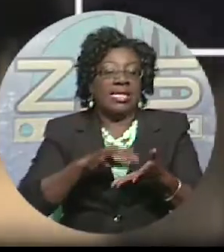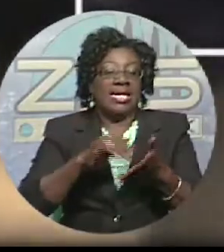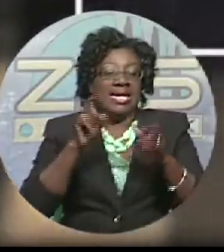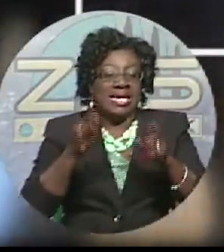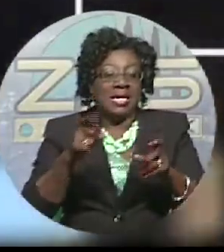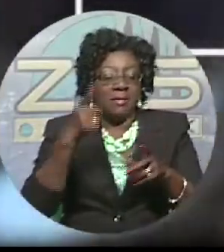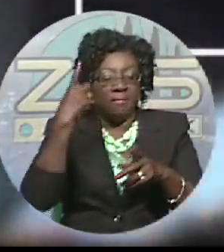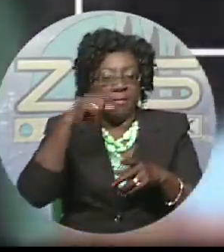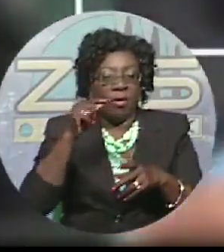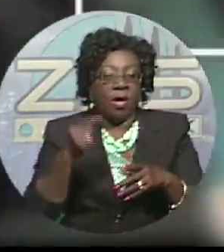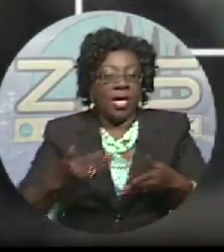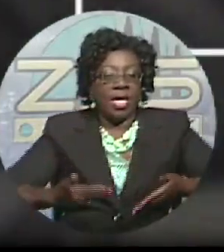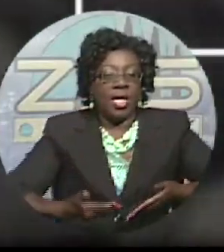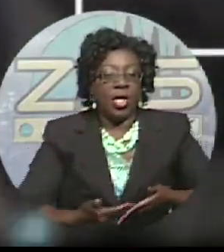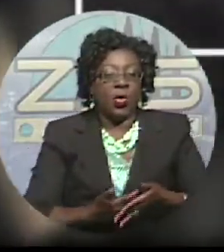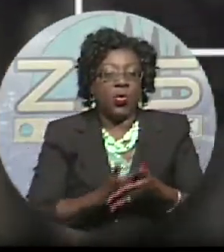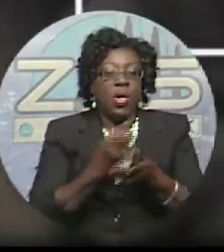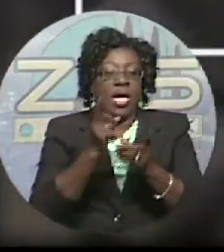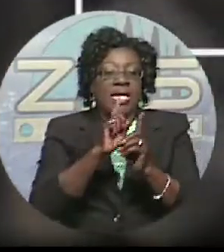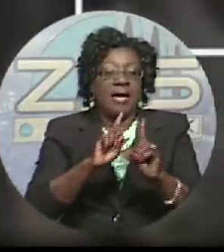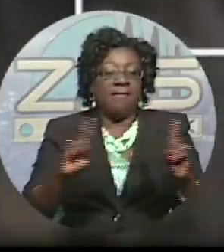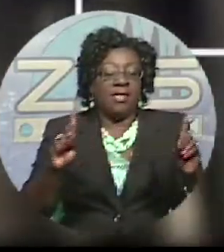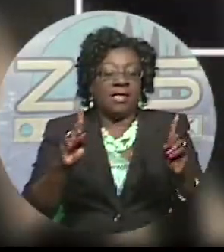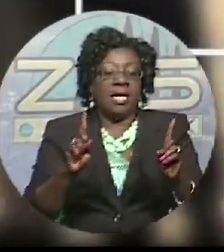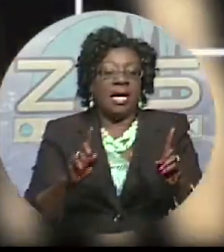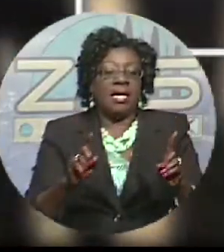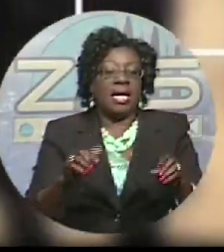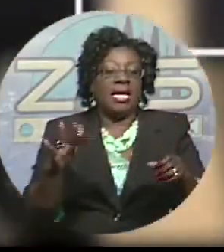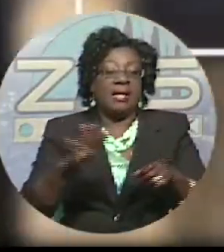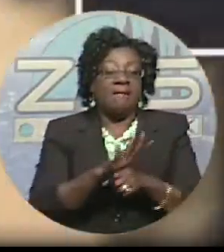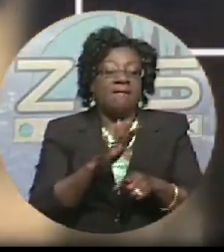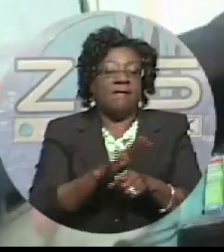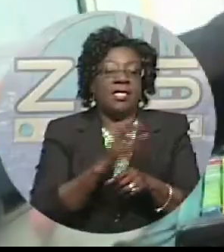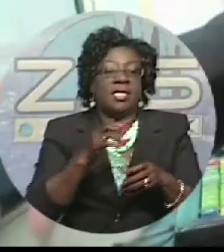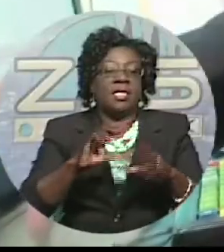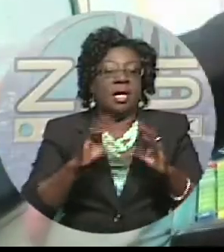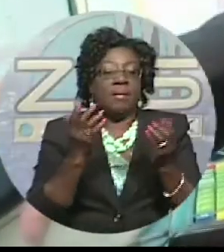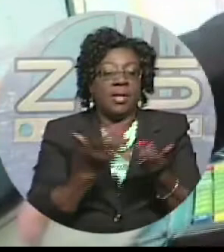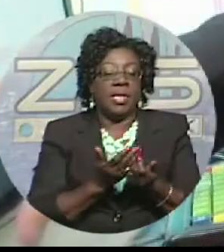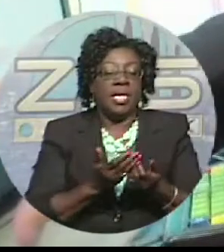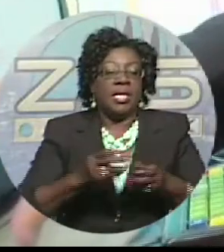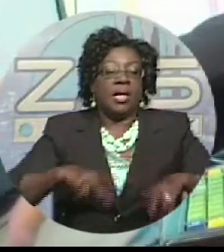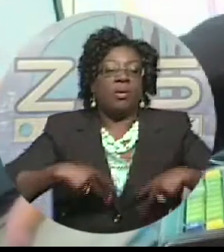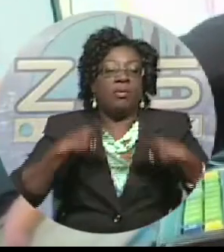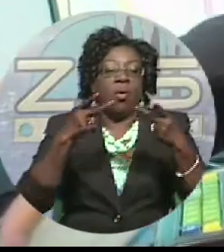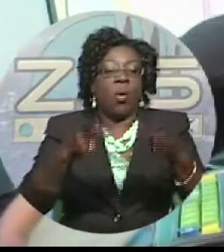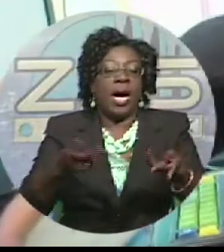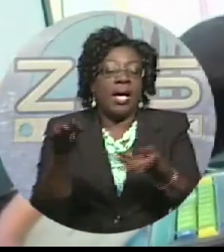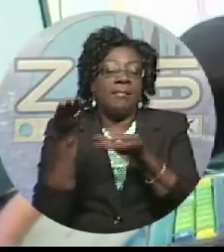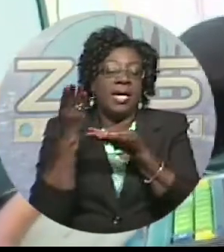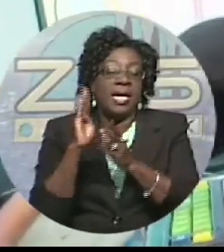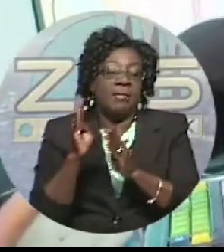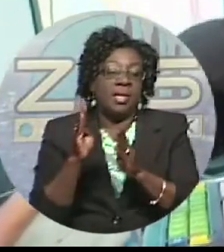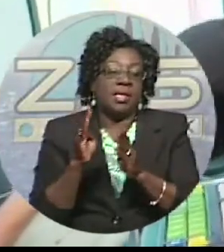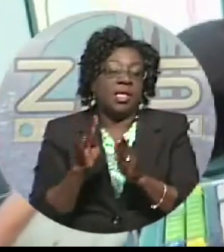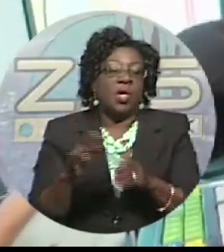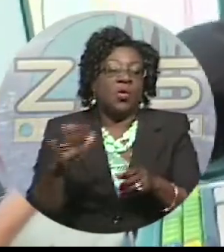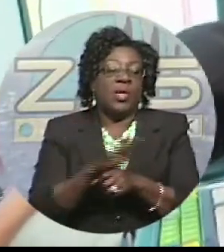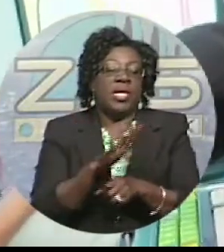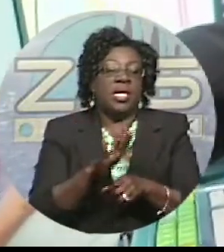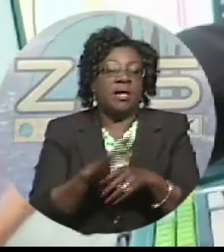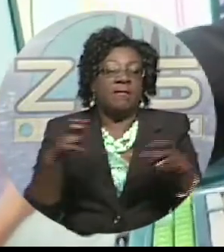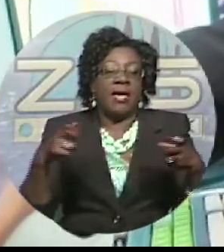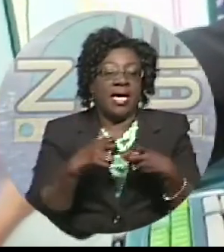a modern, diversified, and efficient energy sector which provides Bahamians with affordable energy supplies. The energy